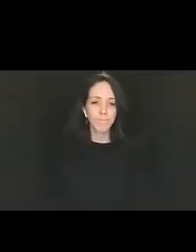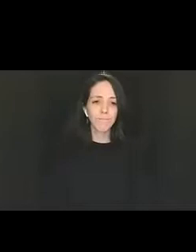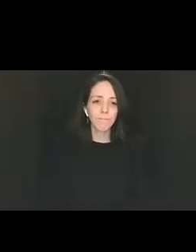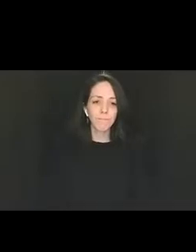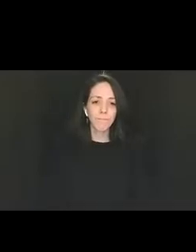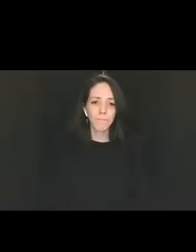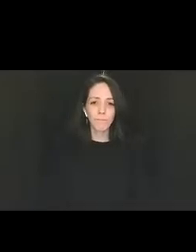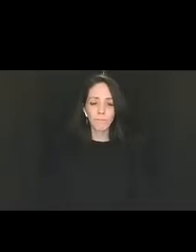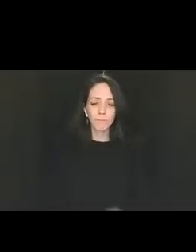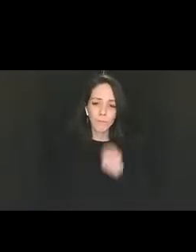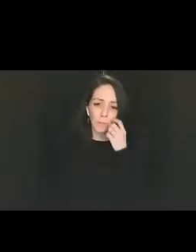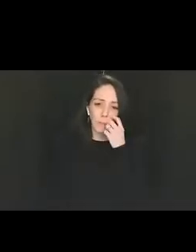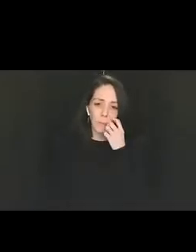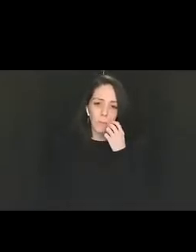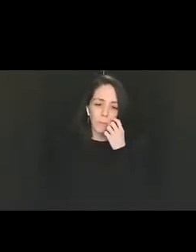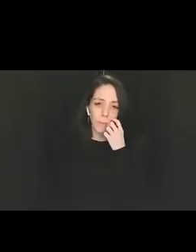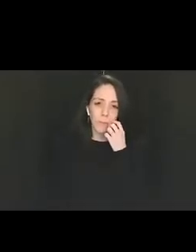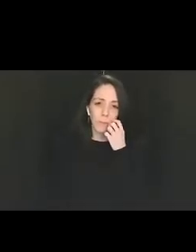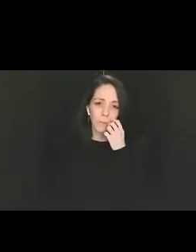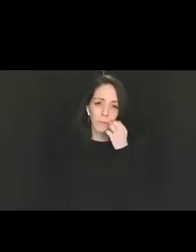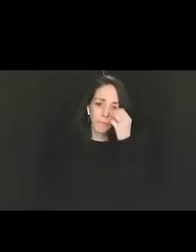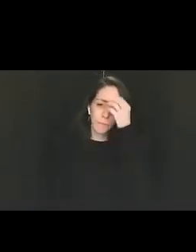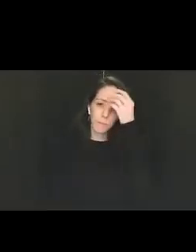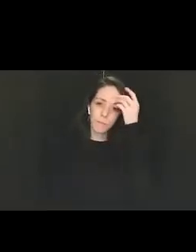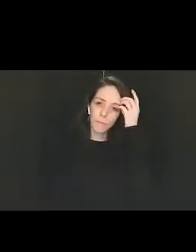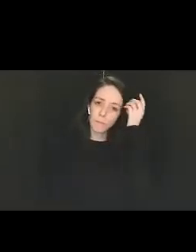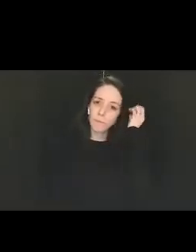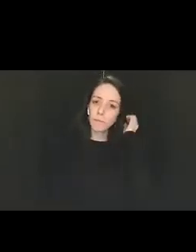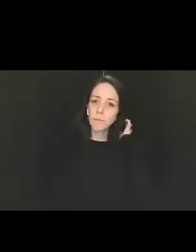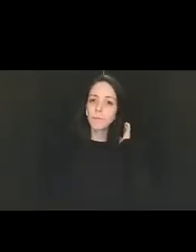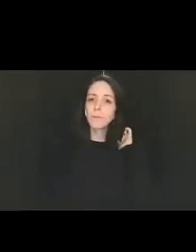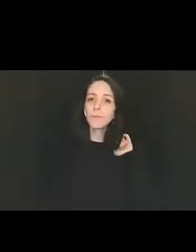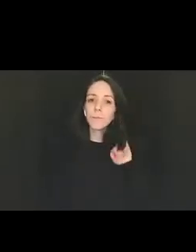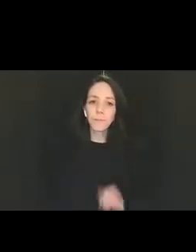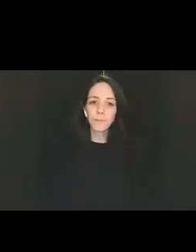allow them to have an opportunity to share, and then we'll come back to you